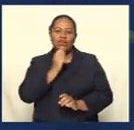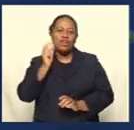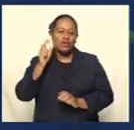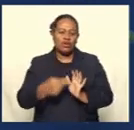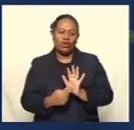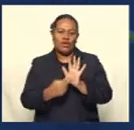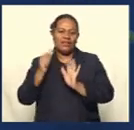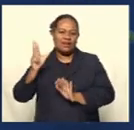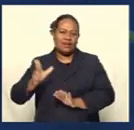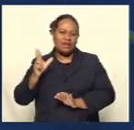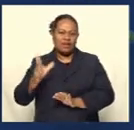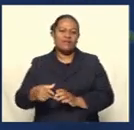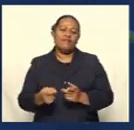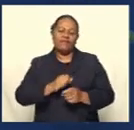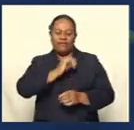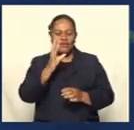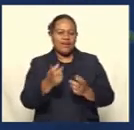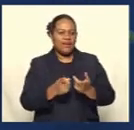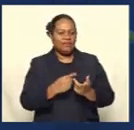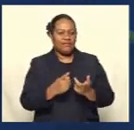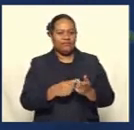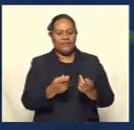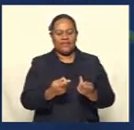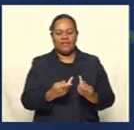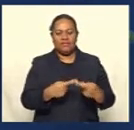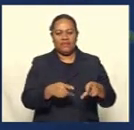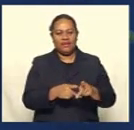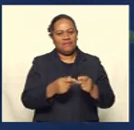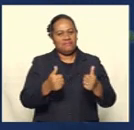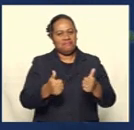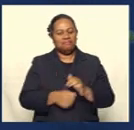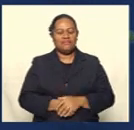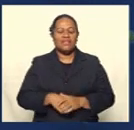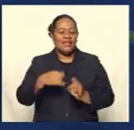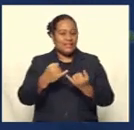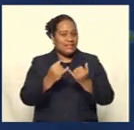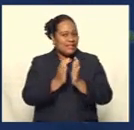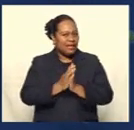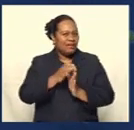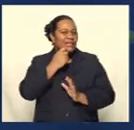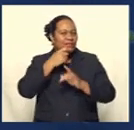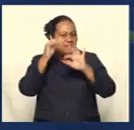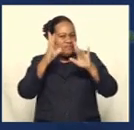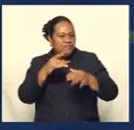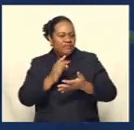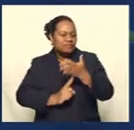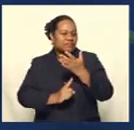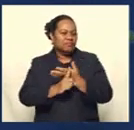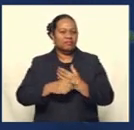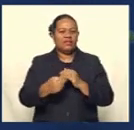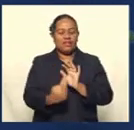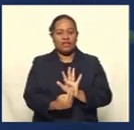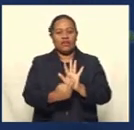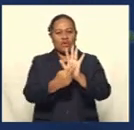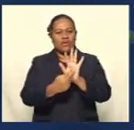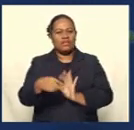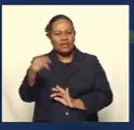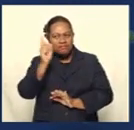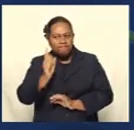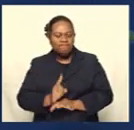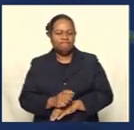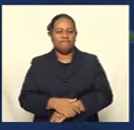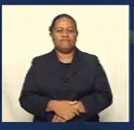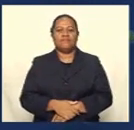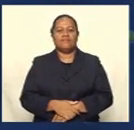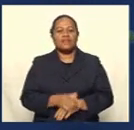group, mainly fine elsewhere. And for Sunday, some showers and isolated thunderstorms over the northern part of Viti Levu,